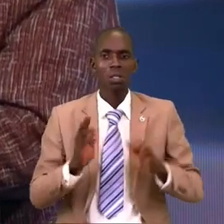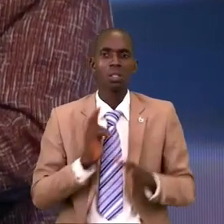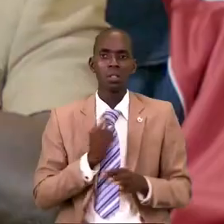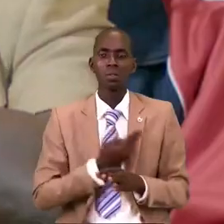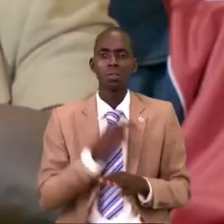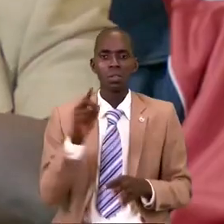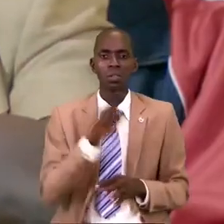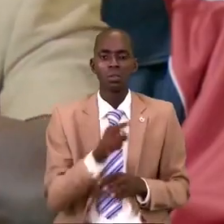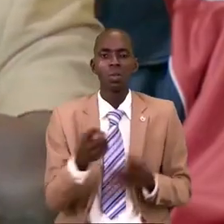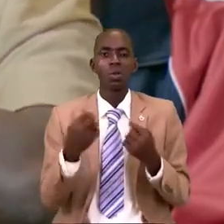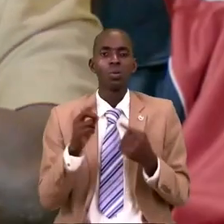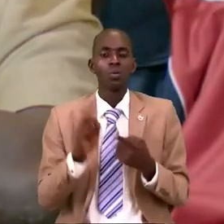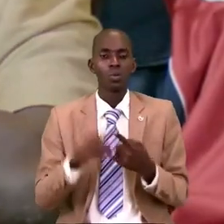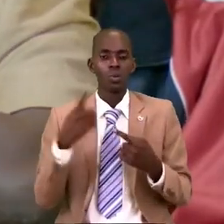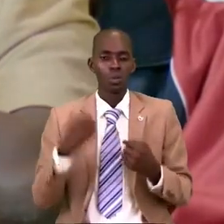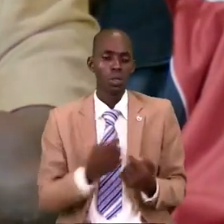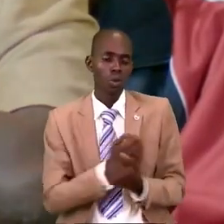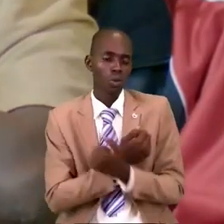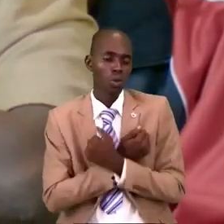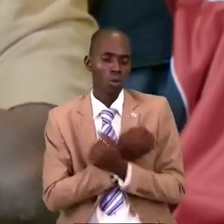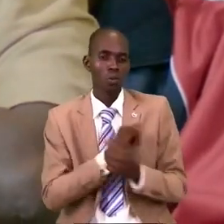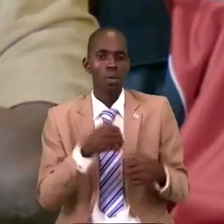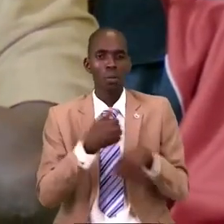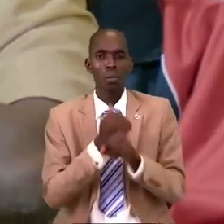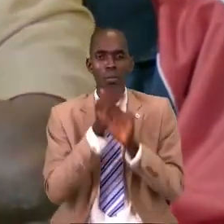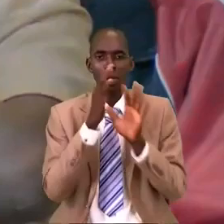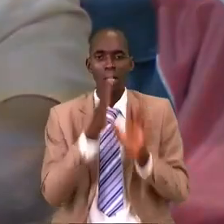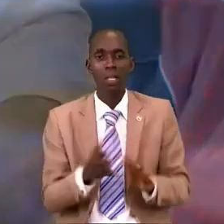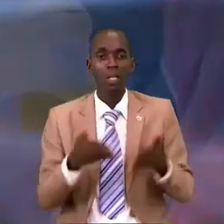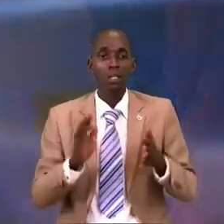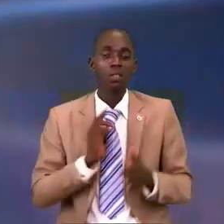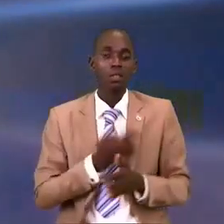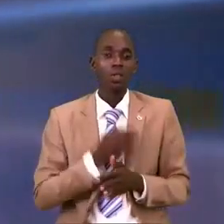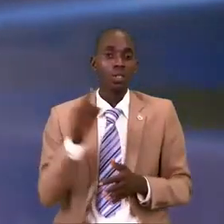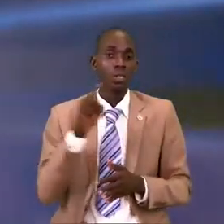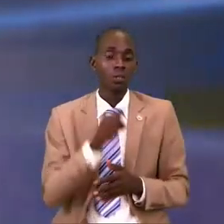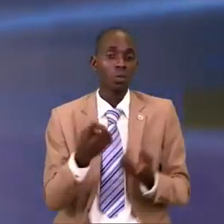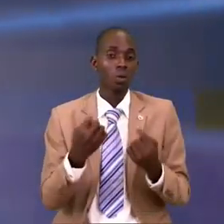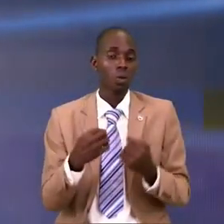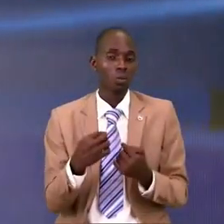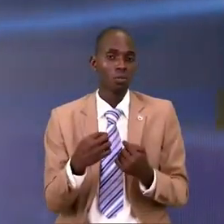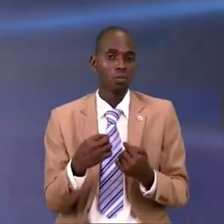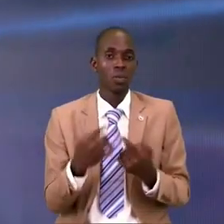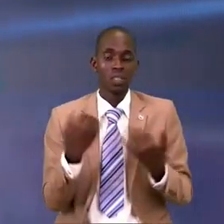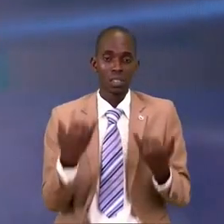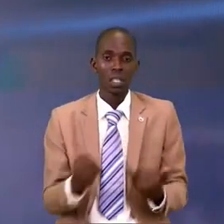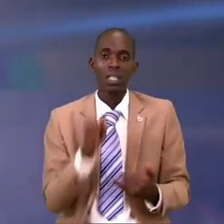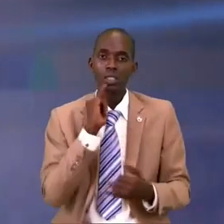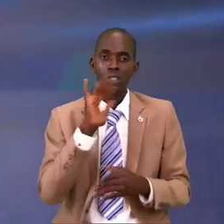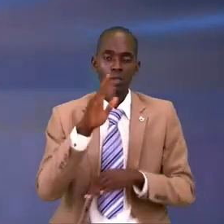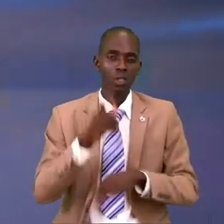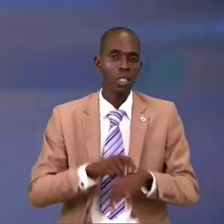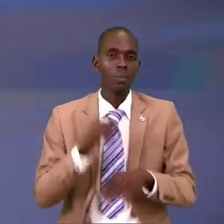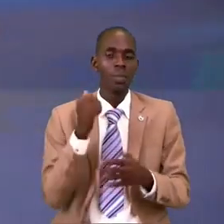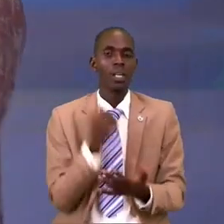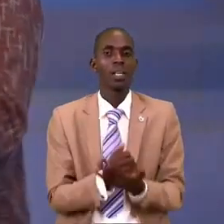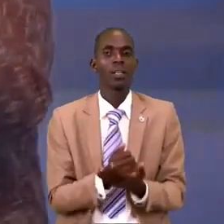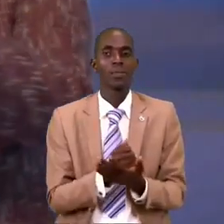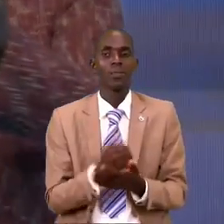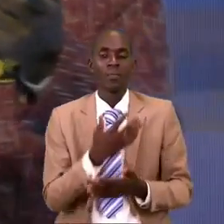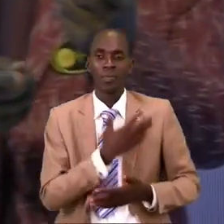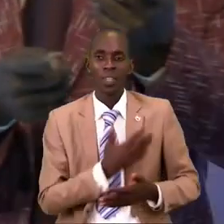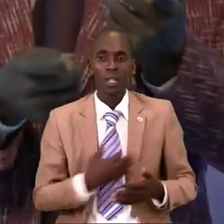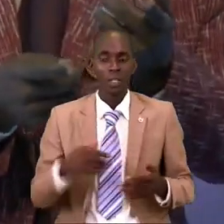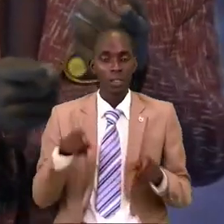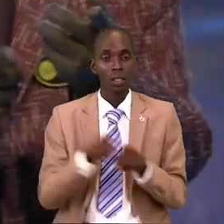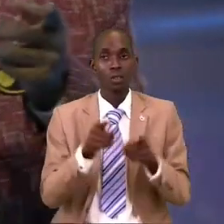is your time. As you come, it will save you. As you come, it will heal you. As you come, it will deliver